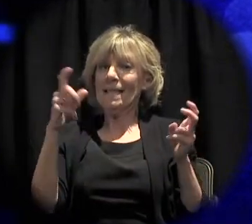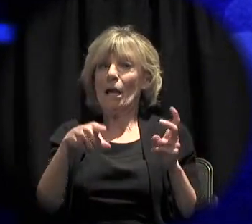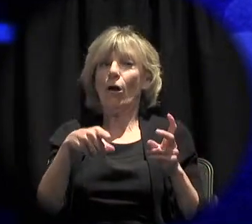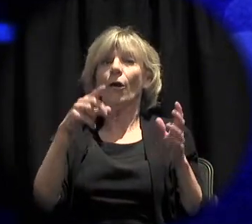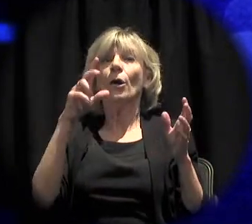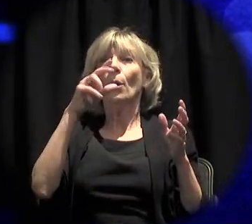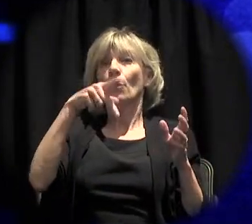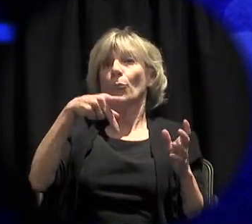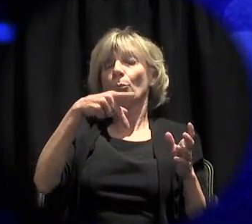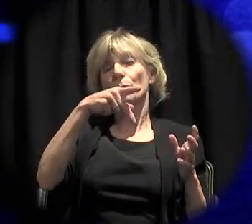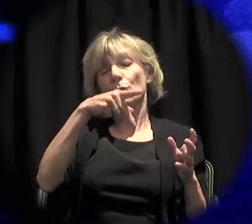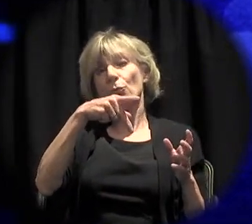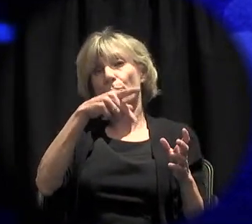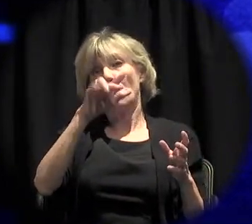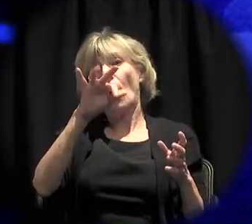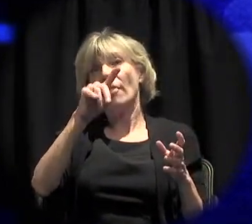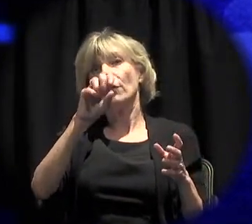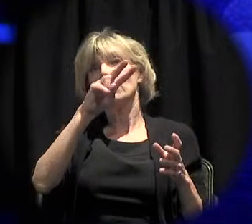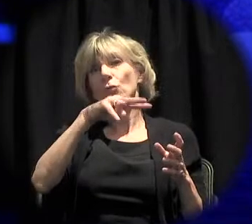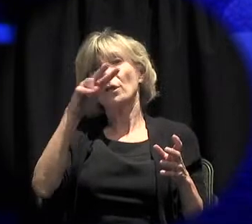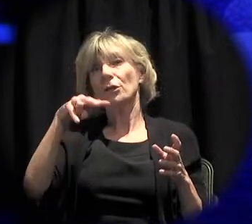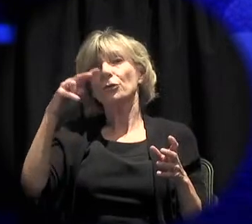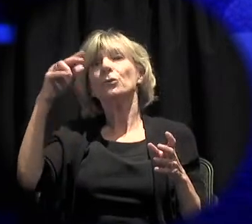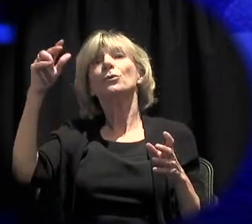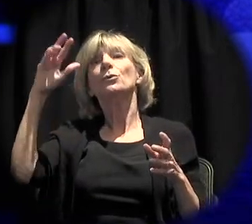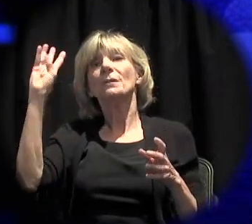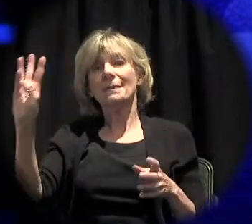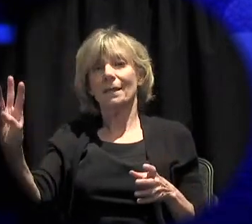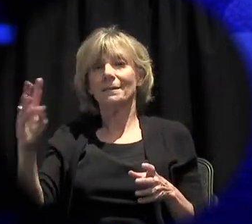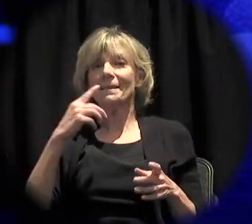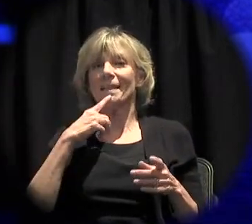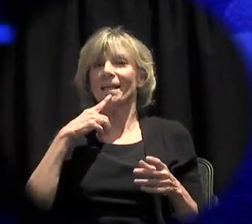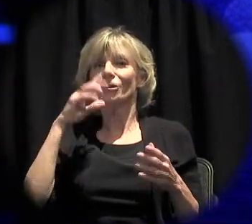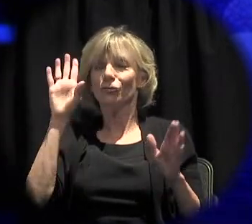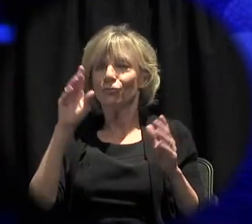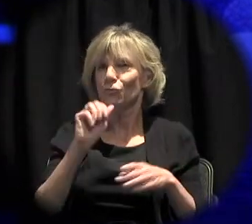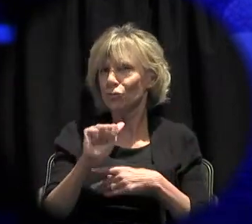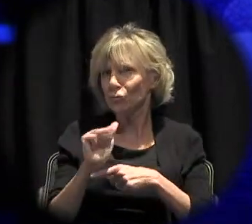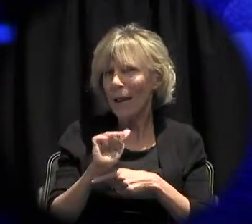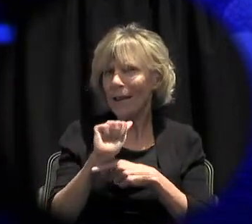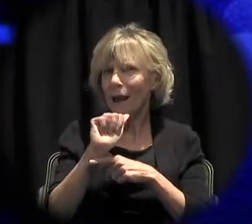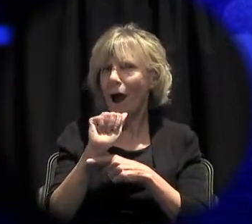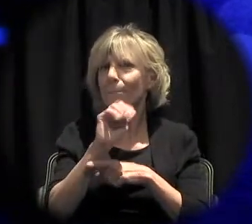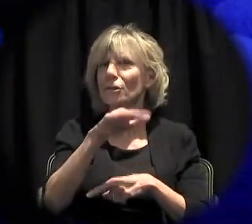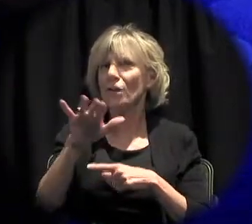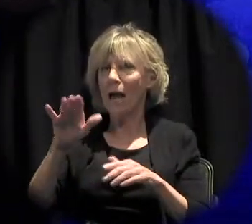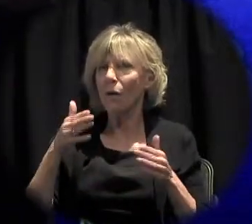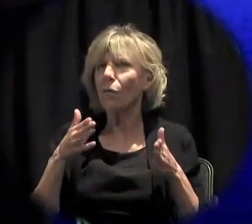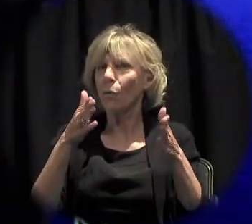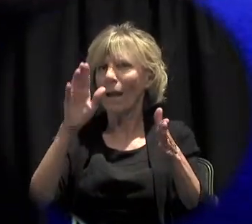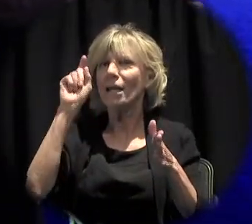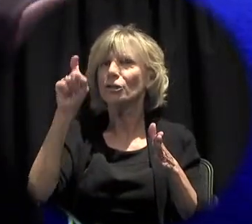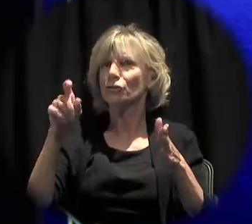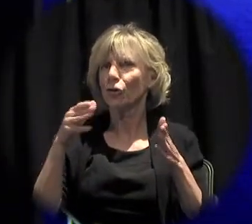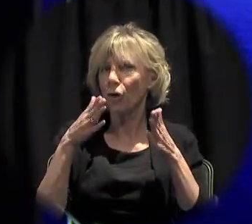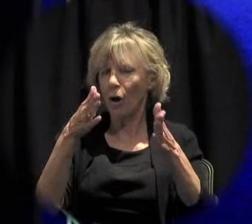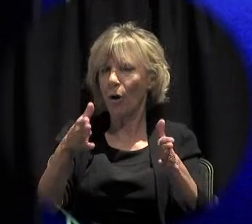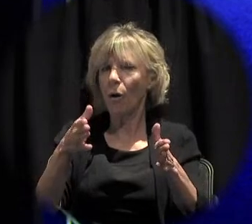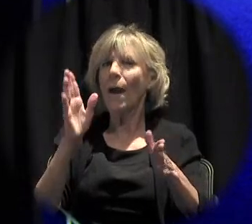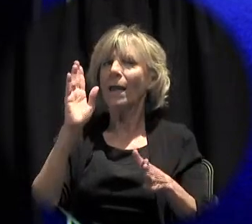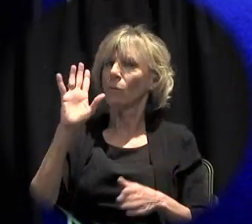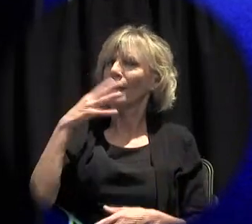it." Taken as a statement of fact, that's a little bit confusing, isn't it? I mean, David had sons and daughters who followed